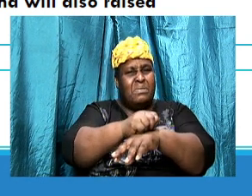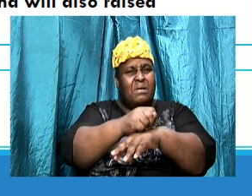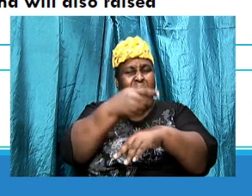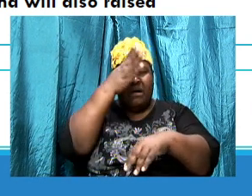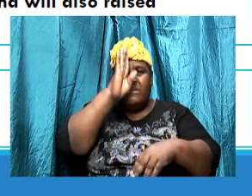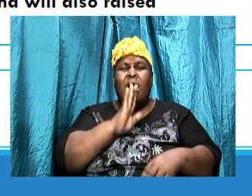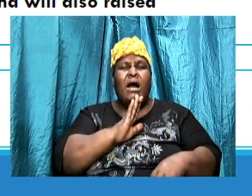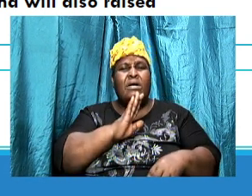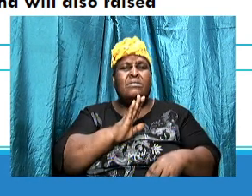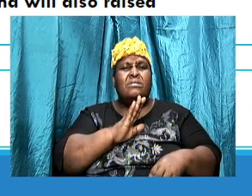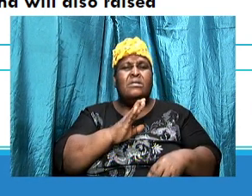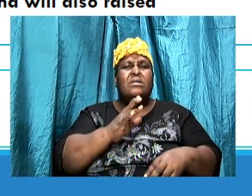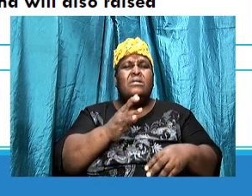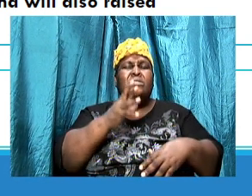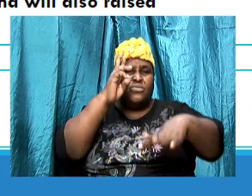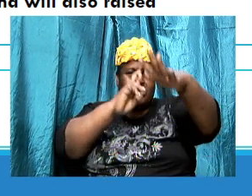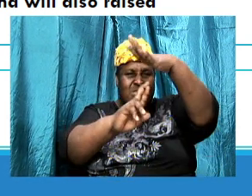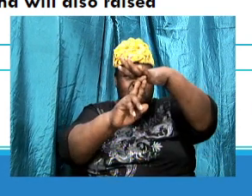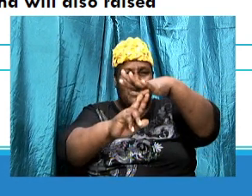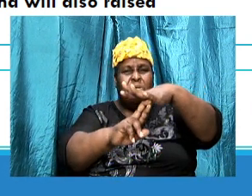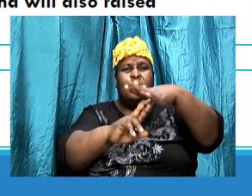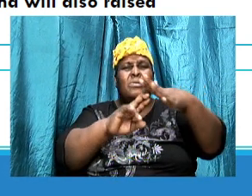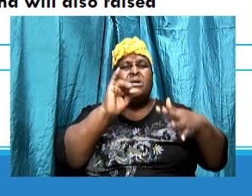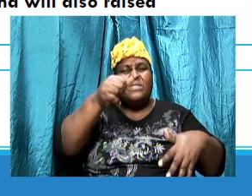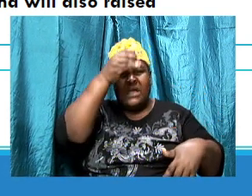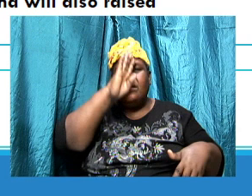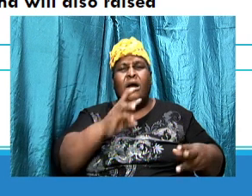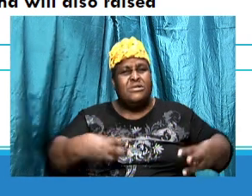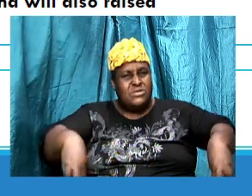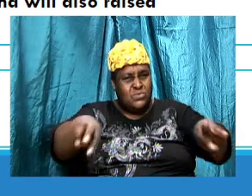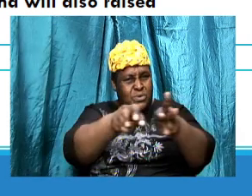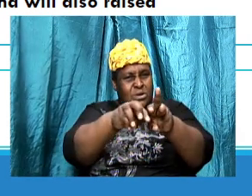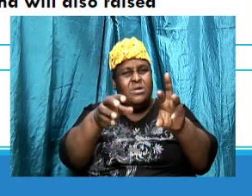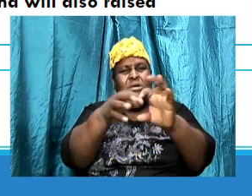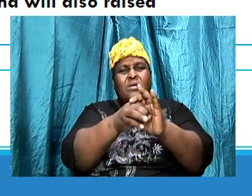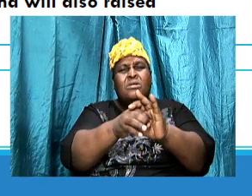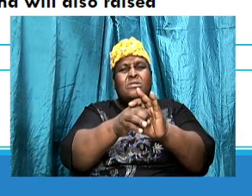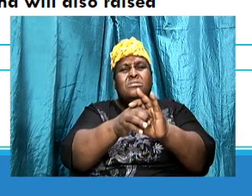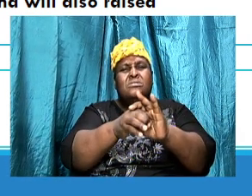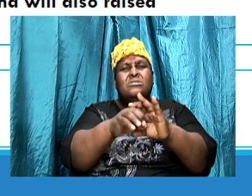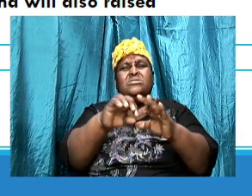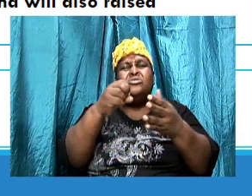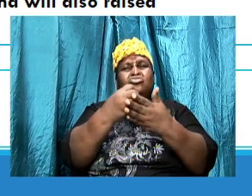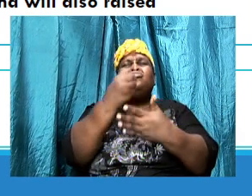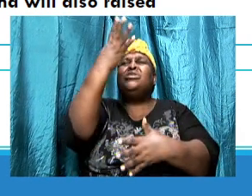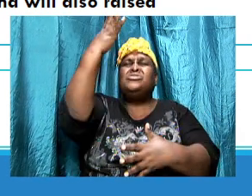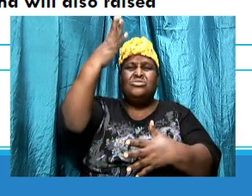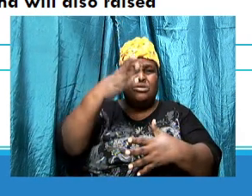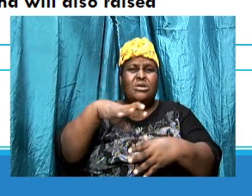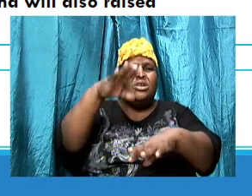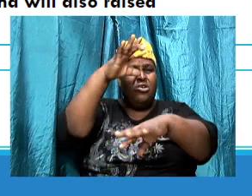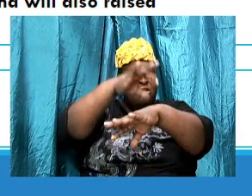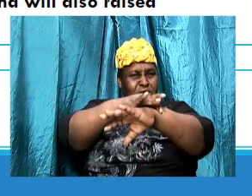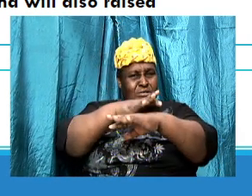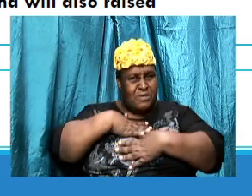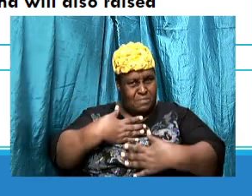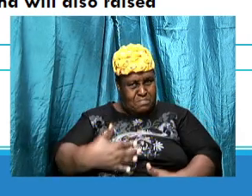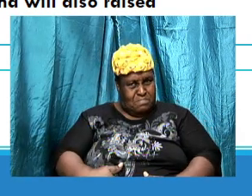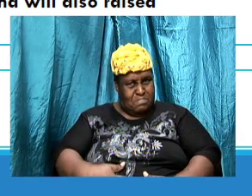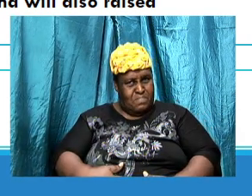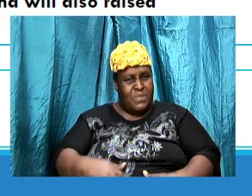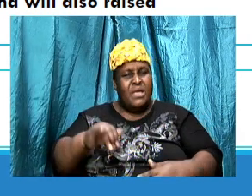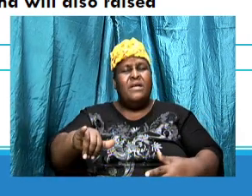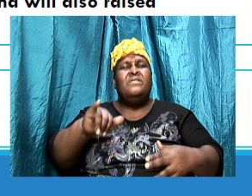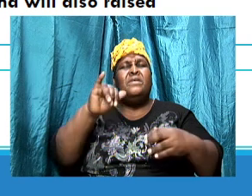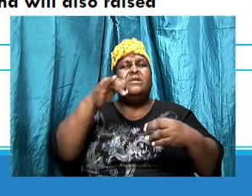due, because it is a, as it were, a treasure in earthen vessel. You know, that we have that